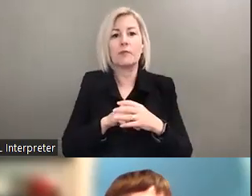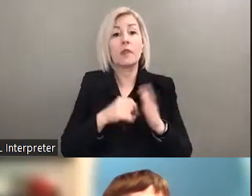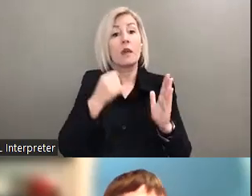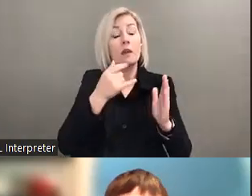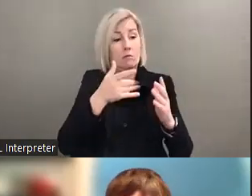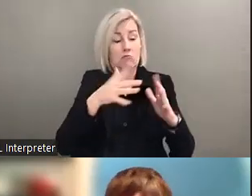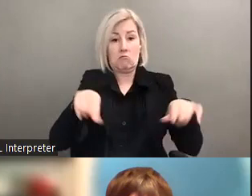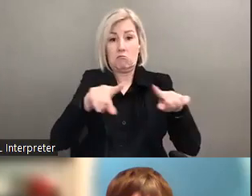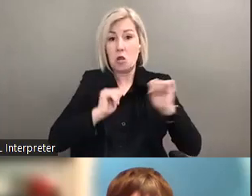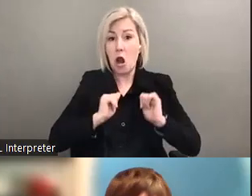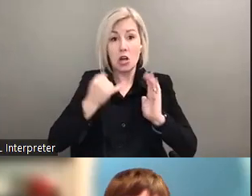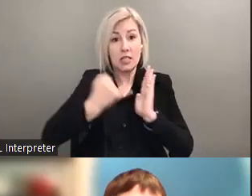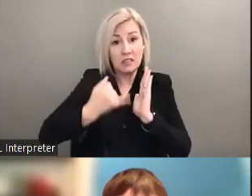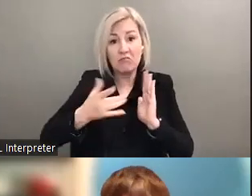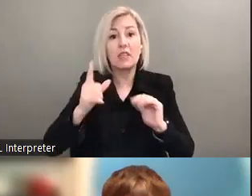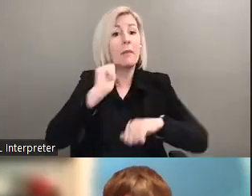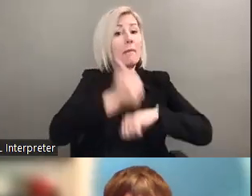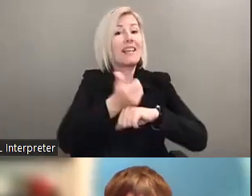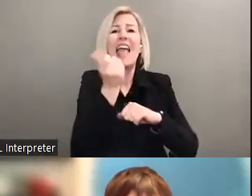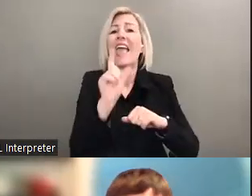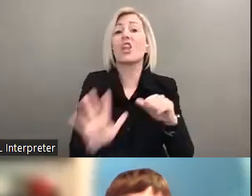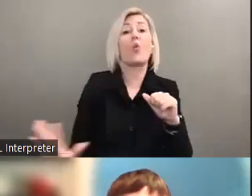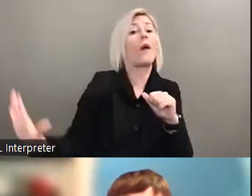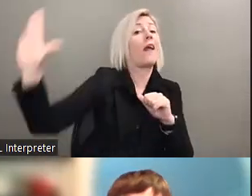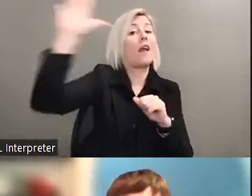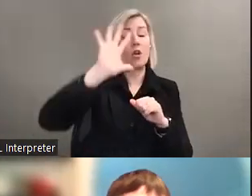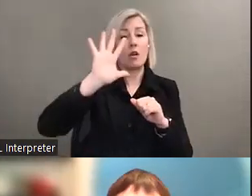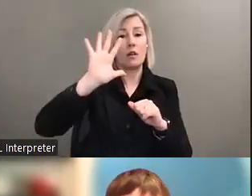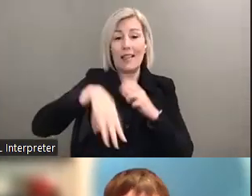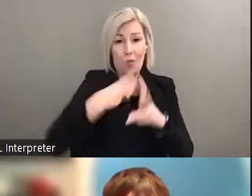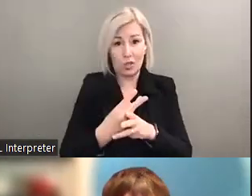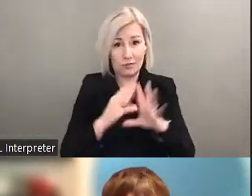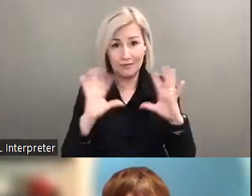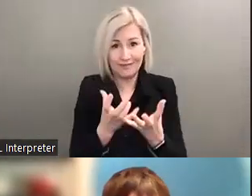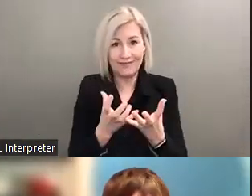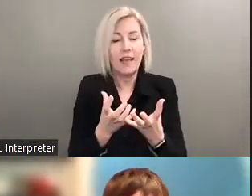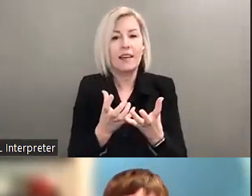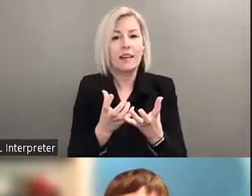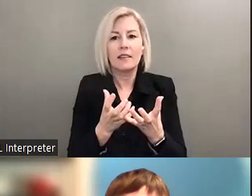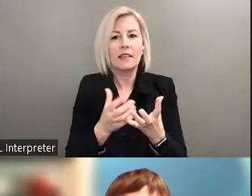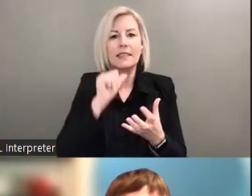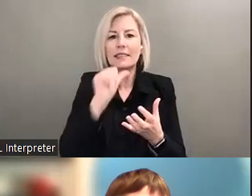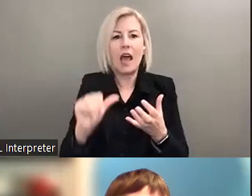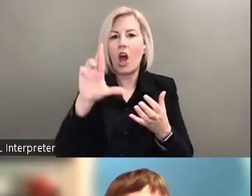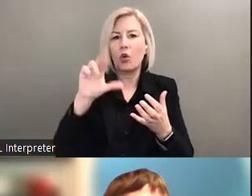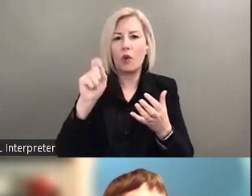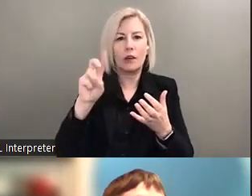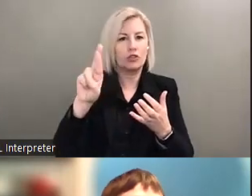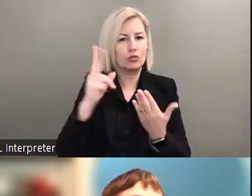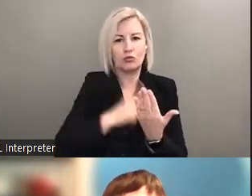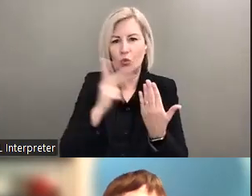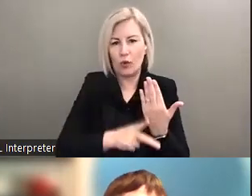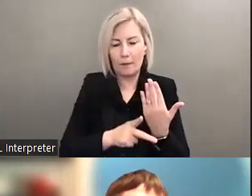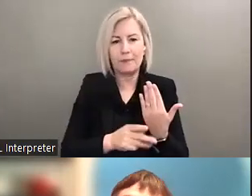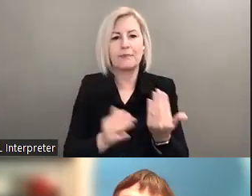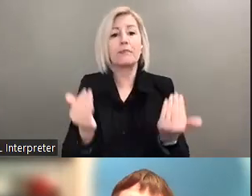based anywhere in the US or around the world. ArtsCONNECT is not a roster program. The